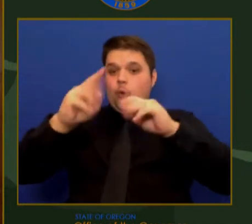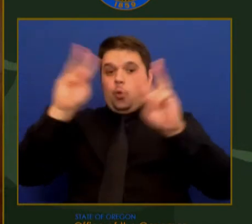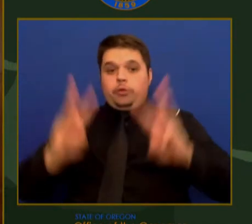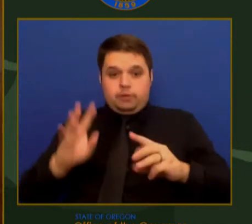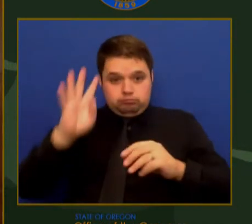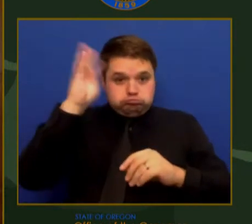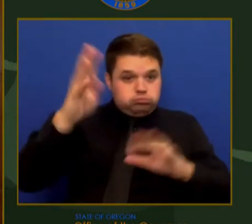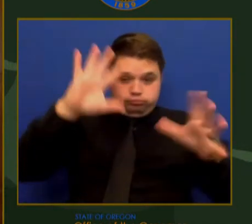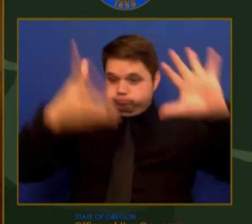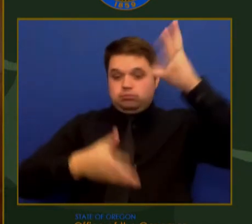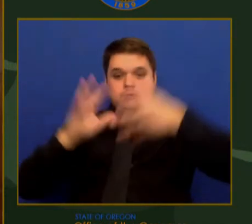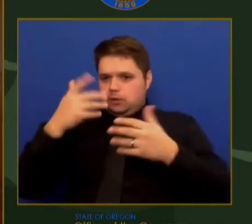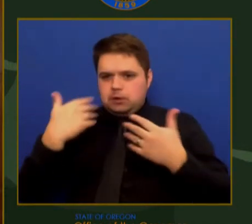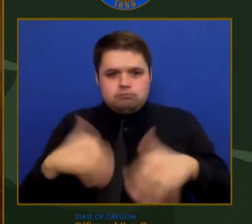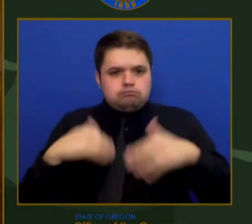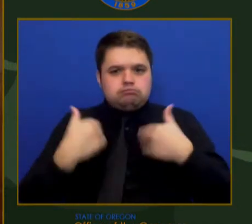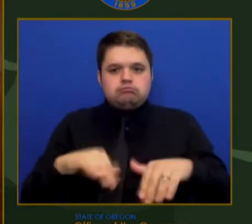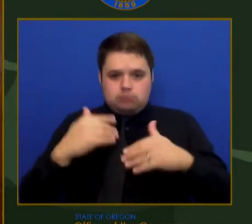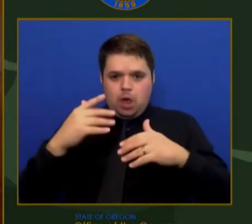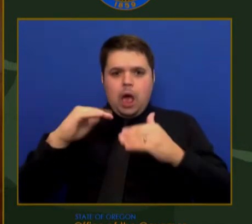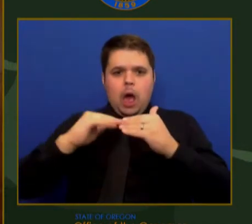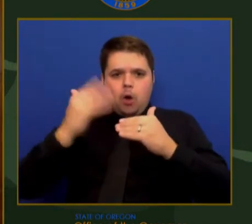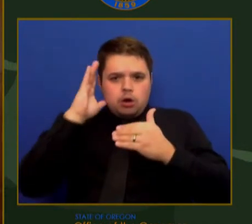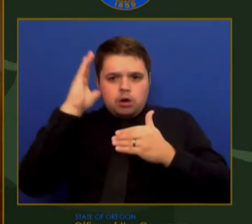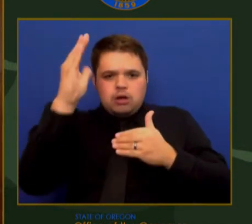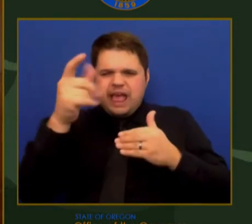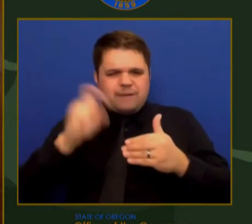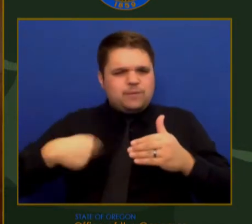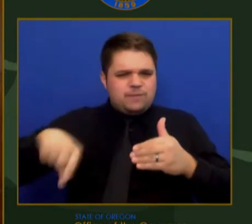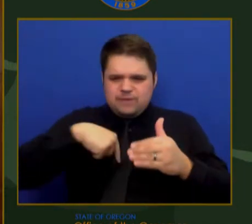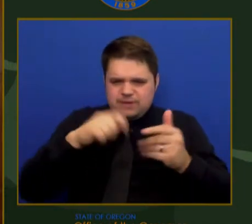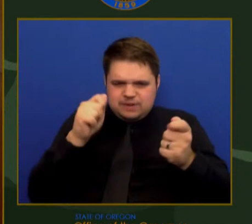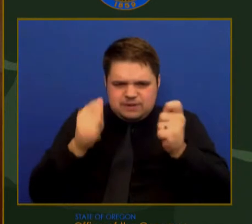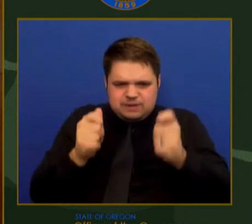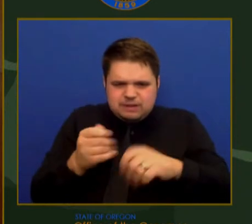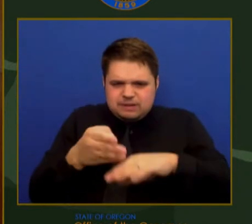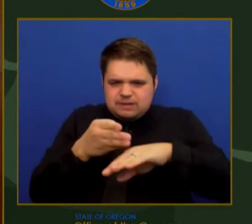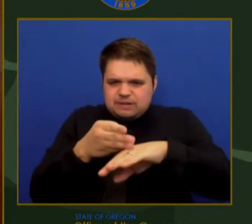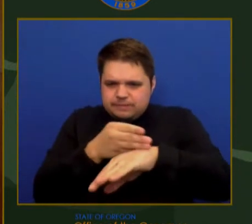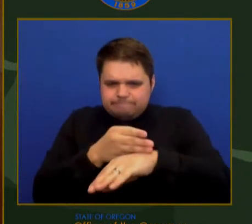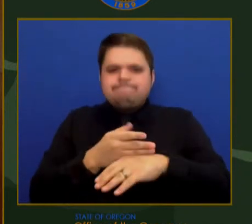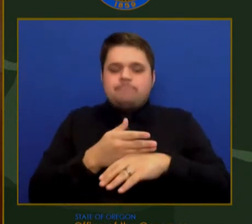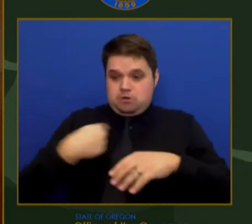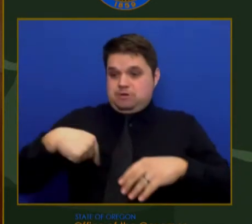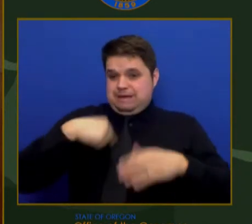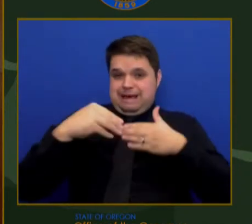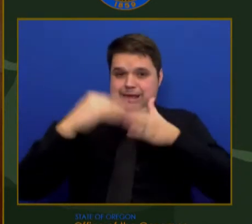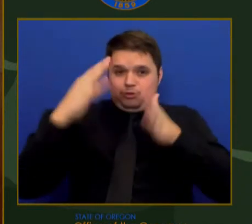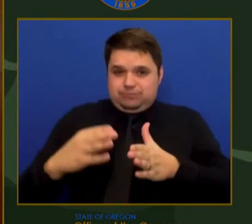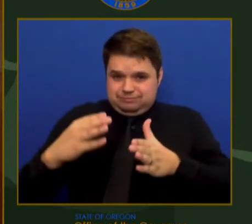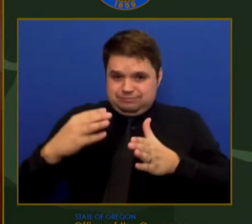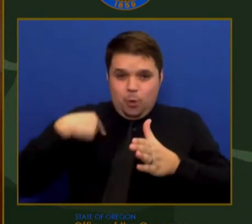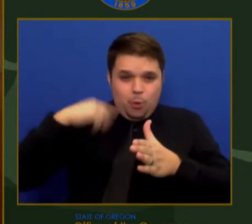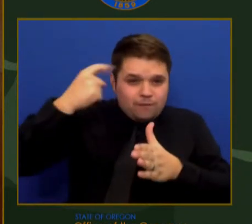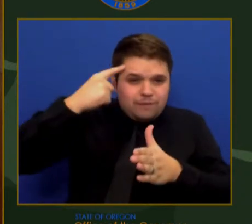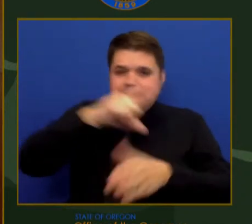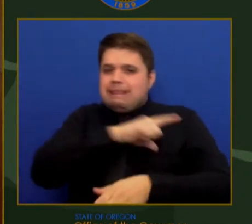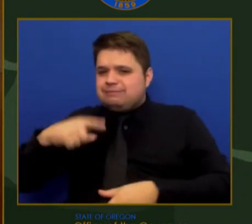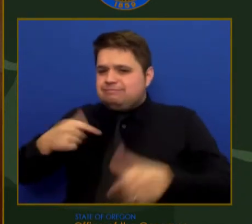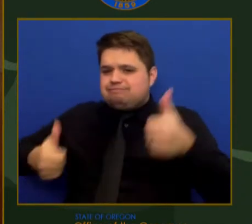come. As leaders, we are charged with leaving our children a better world than the one we